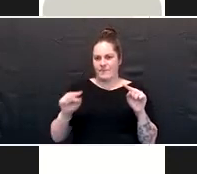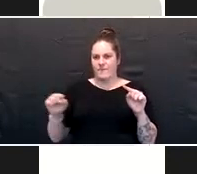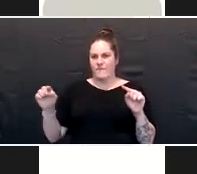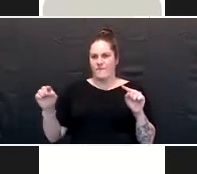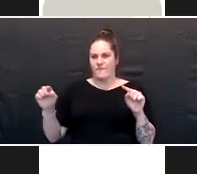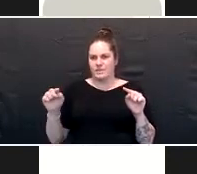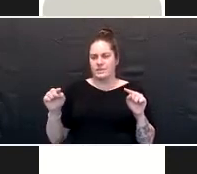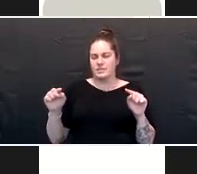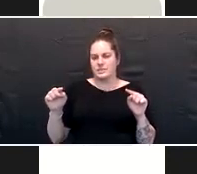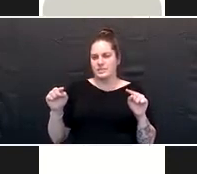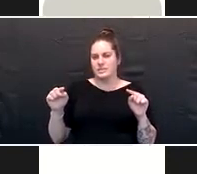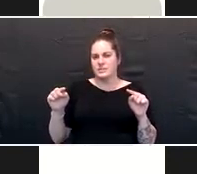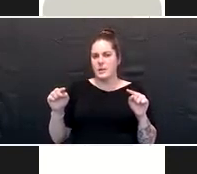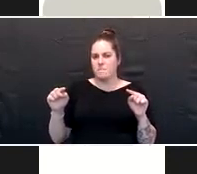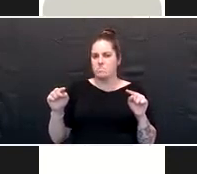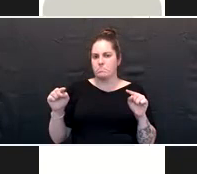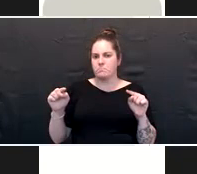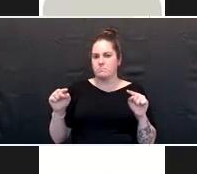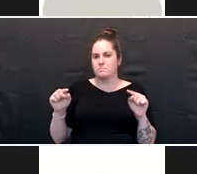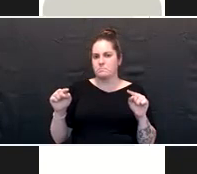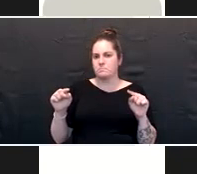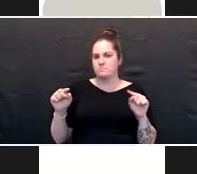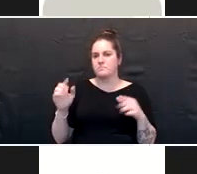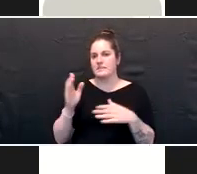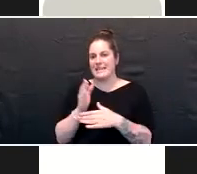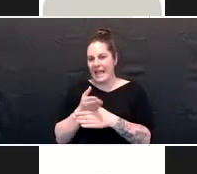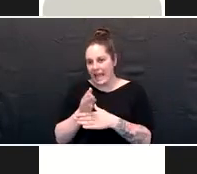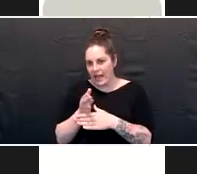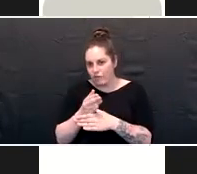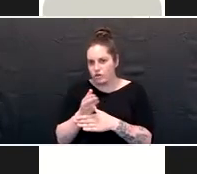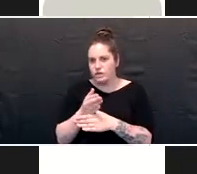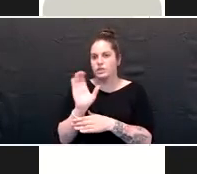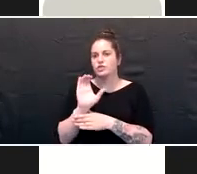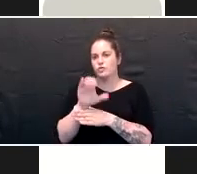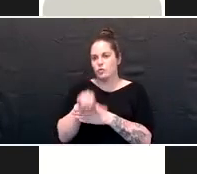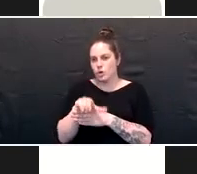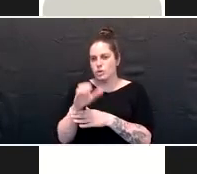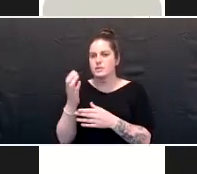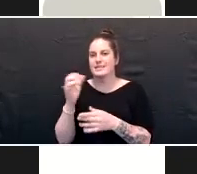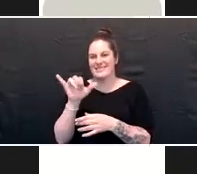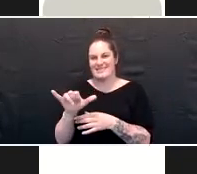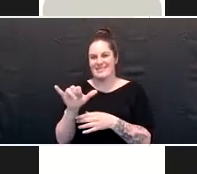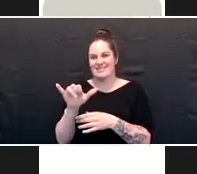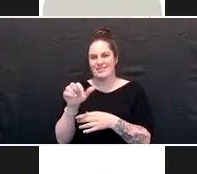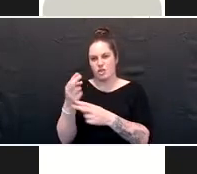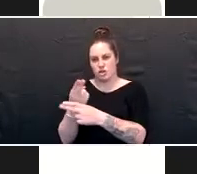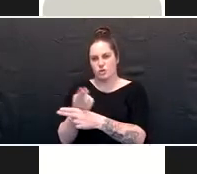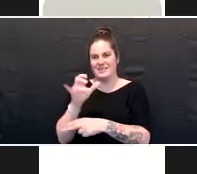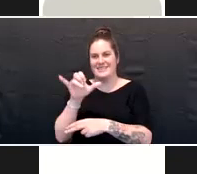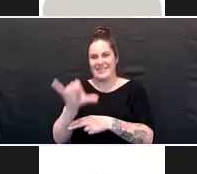average force that's being utilized to determine the amount of impulse.